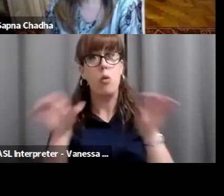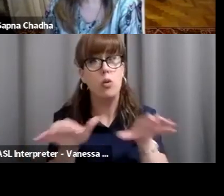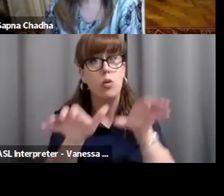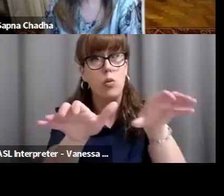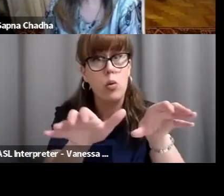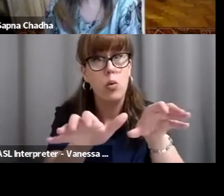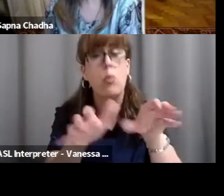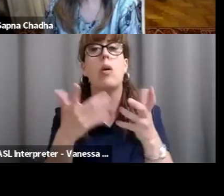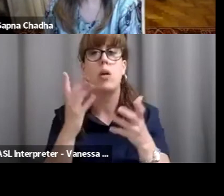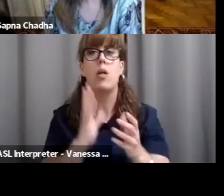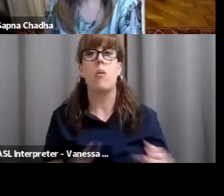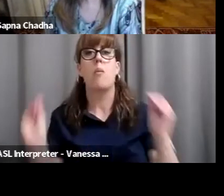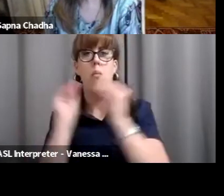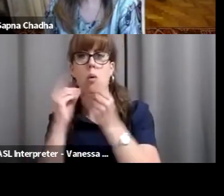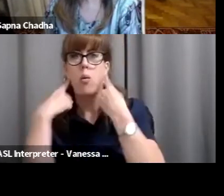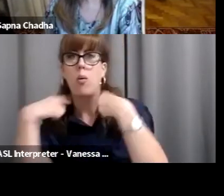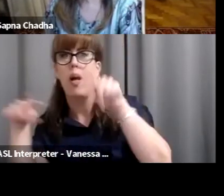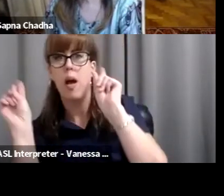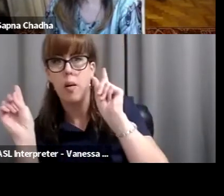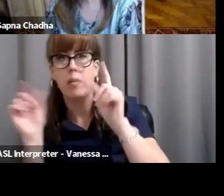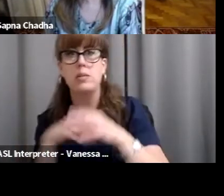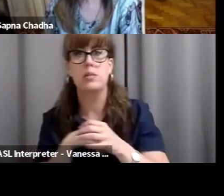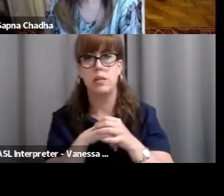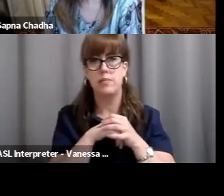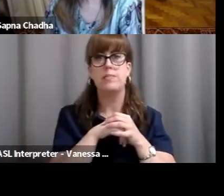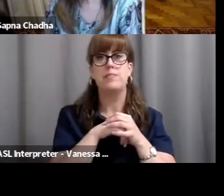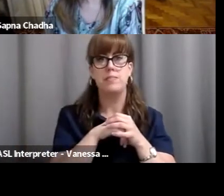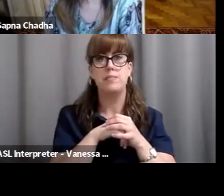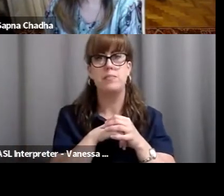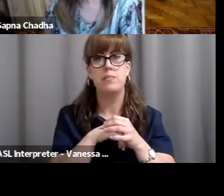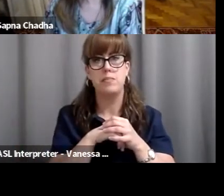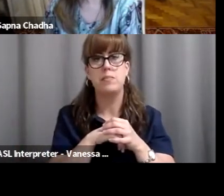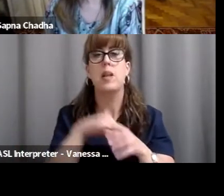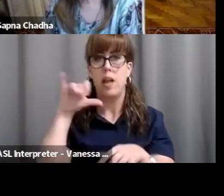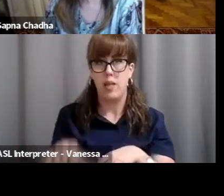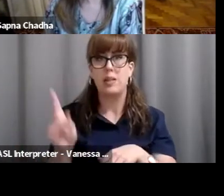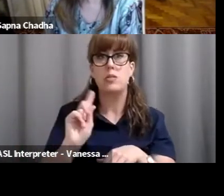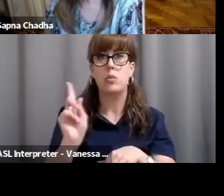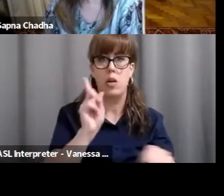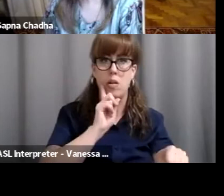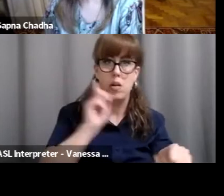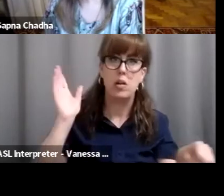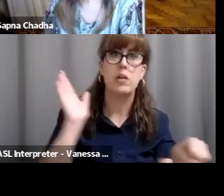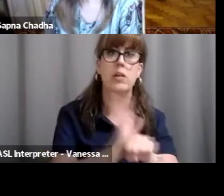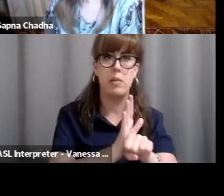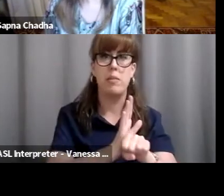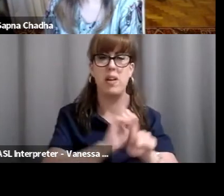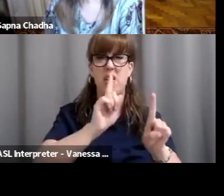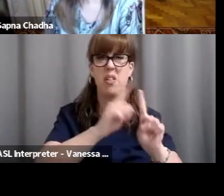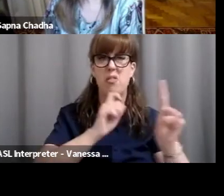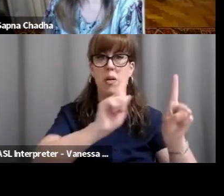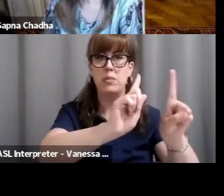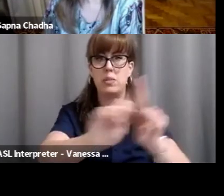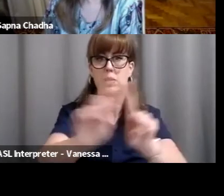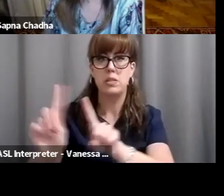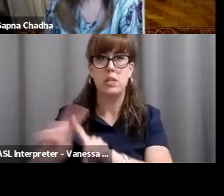Reed's commitment from WPP is. That's where the commitment of Andy Main from Ogilvy is. That's my commitment